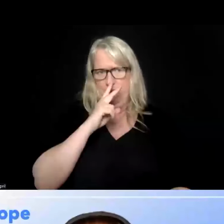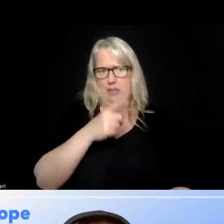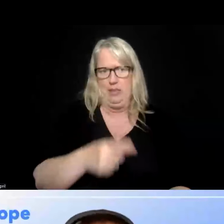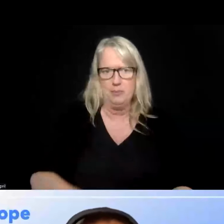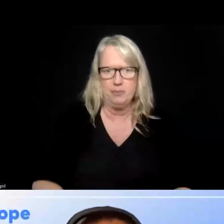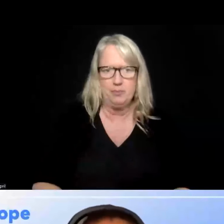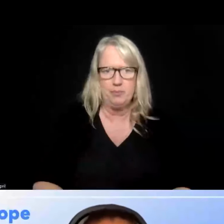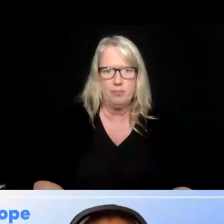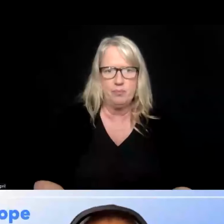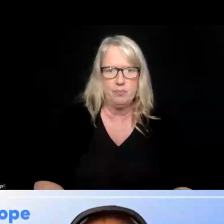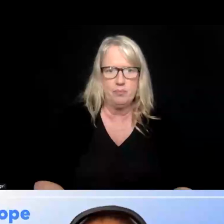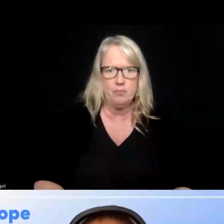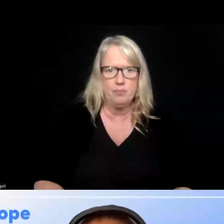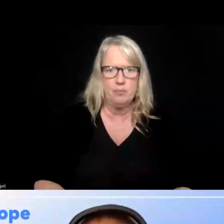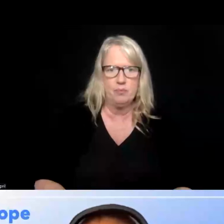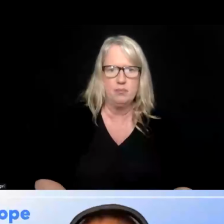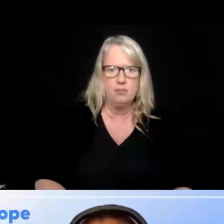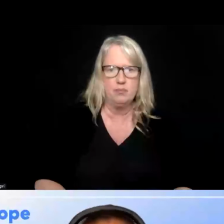Chuck?